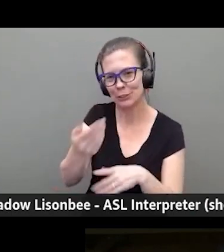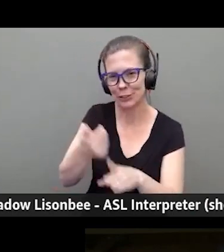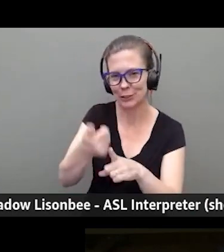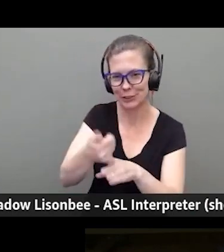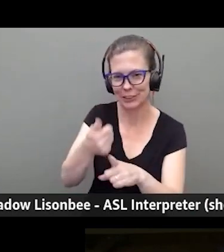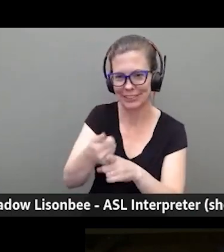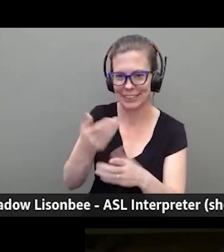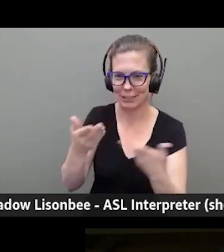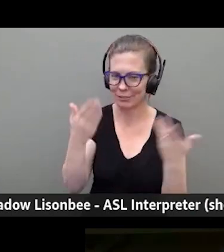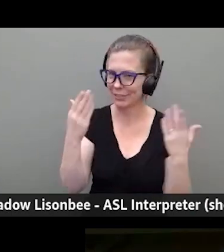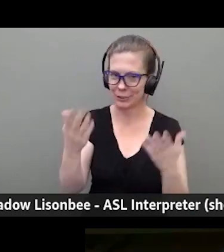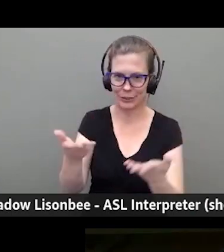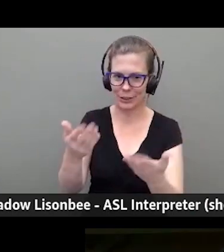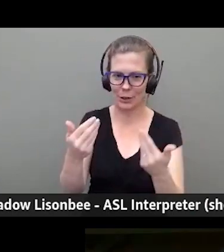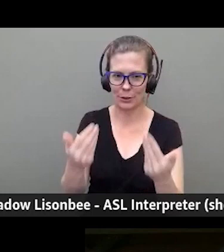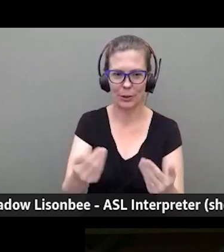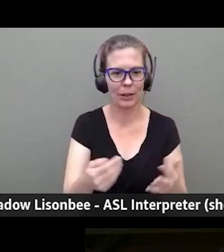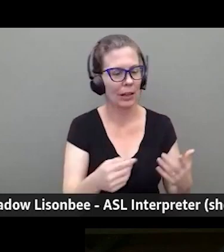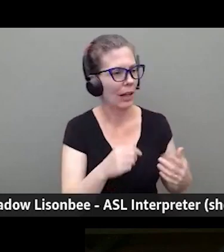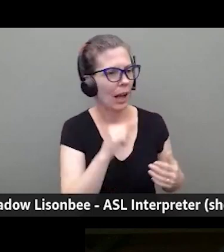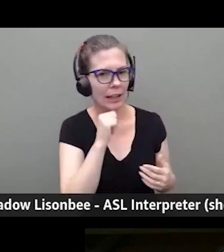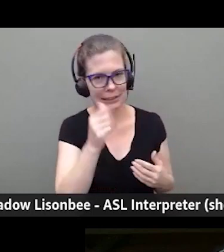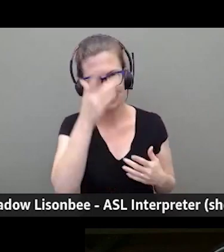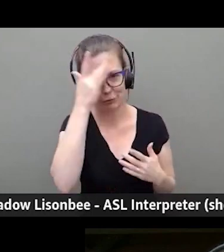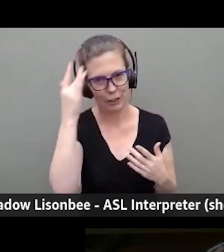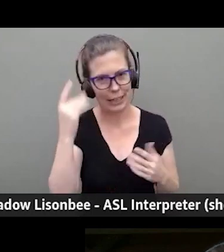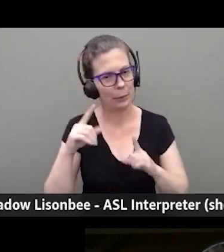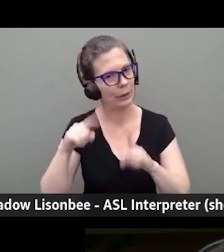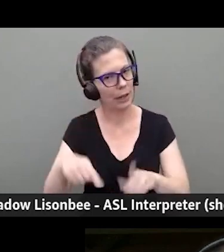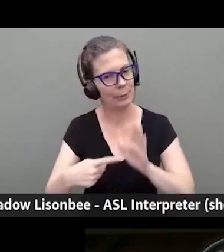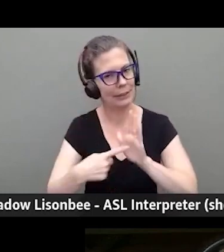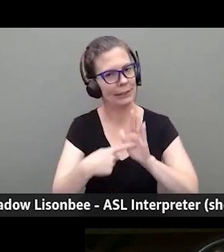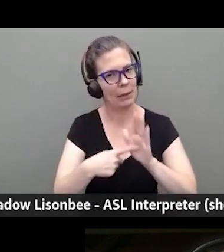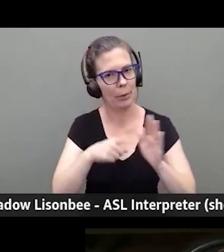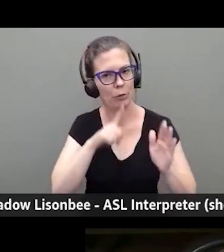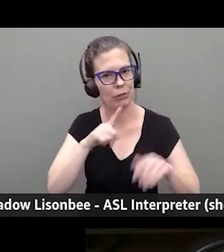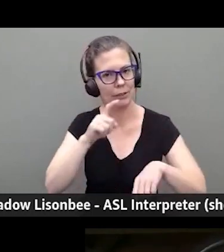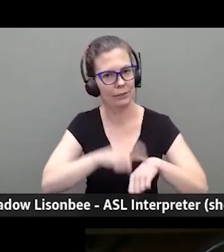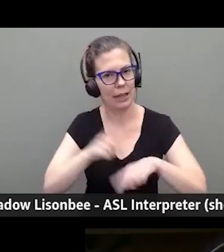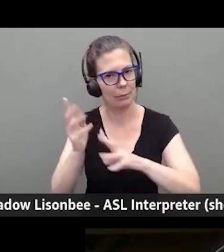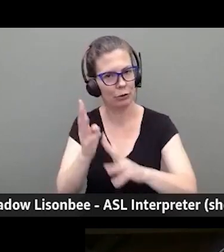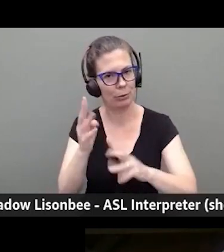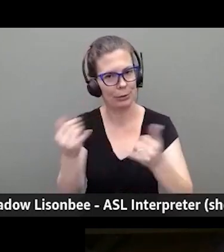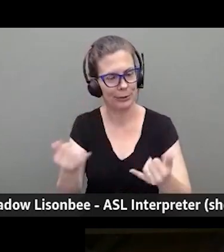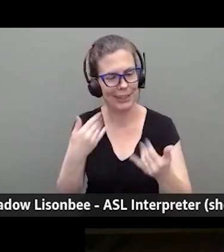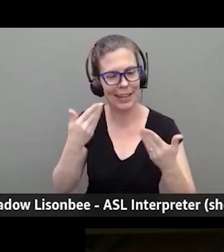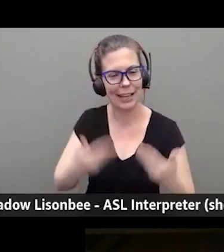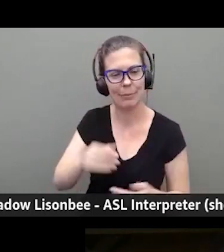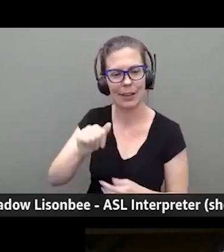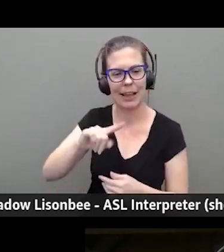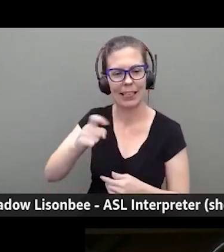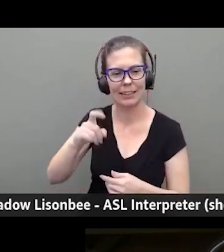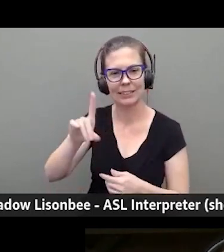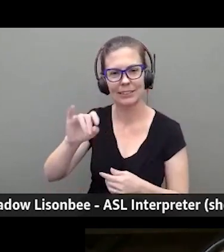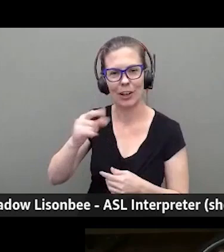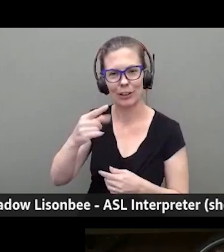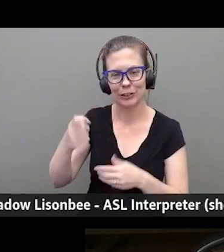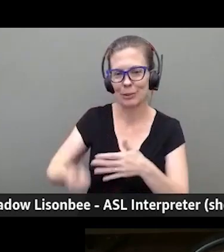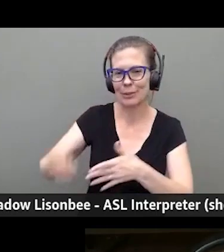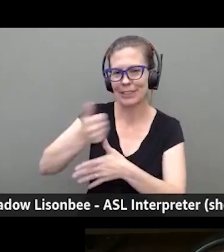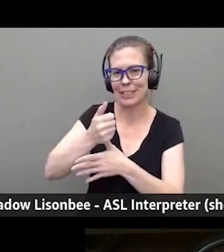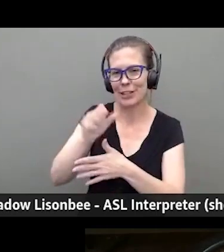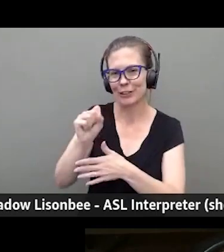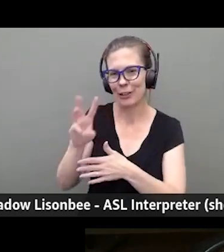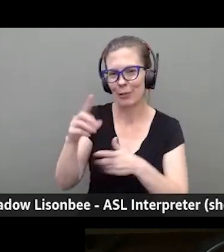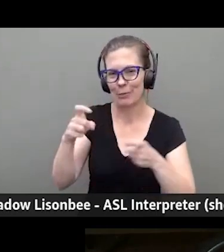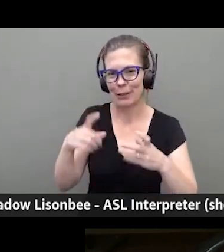and we can get going. I fortunately didn't forget that we were coming to demo real-time streaming today, but my name is Alex Dodge. I'm a senior software manager